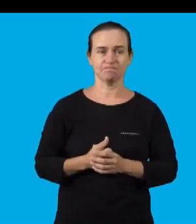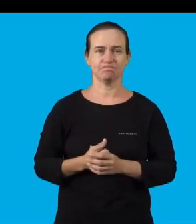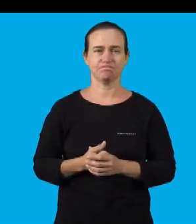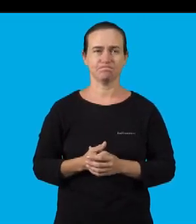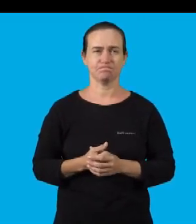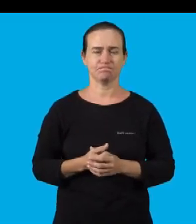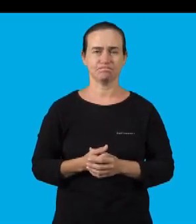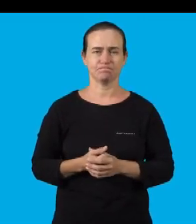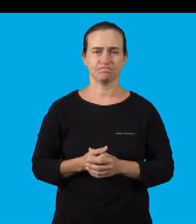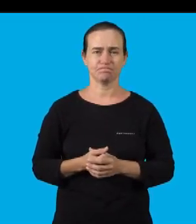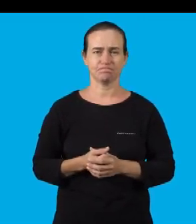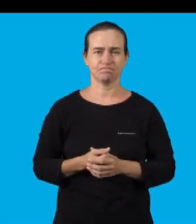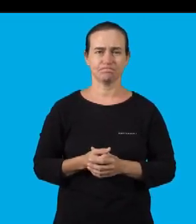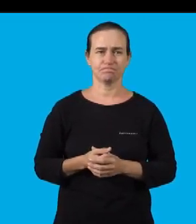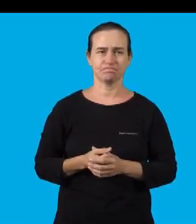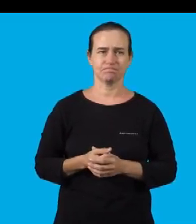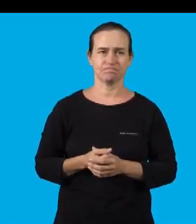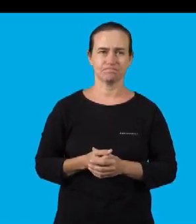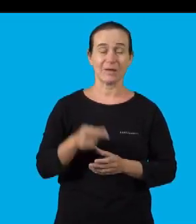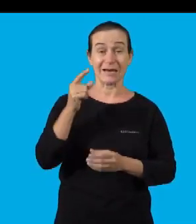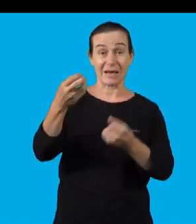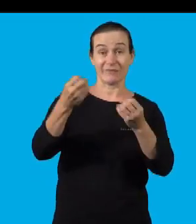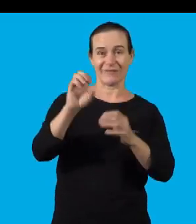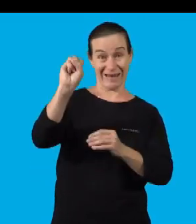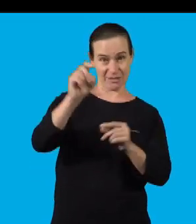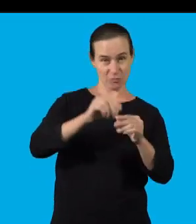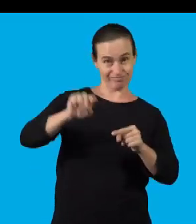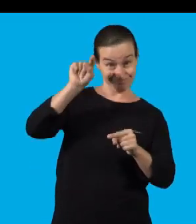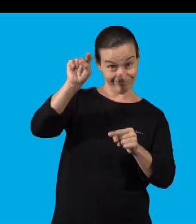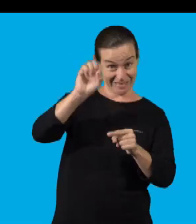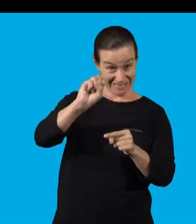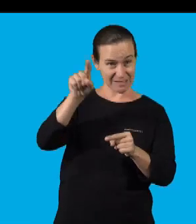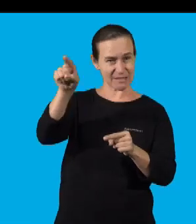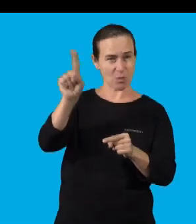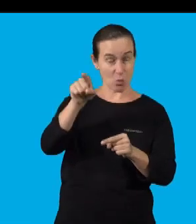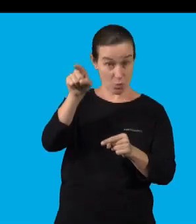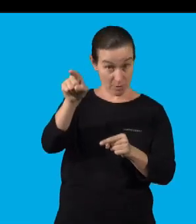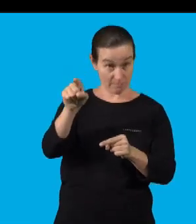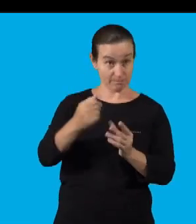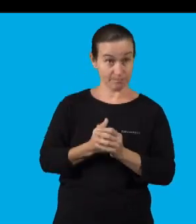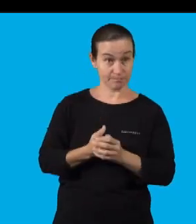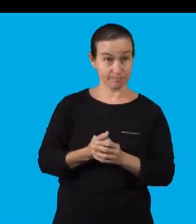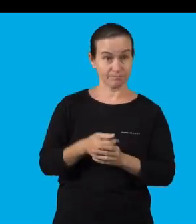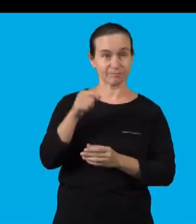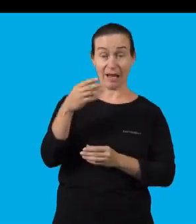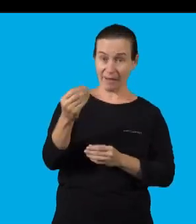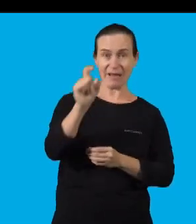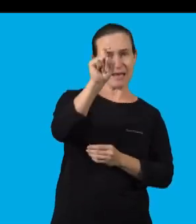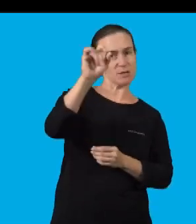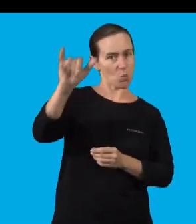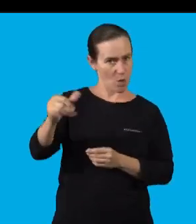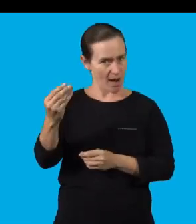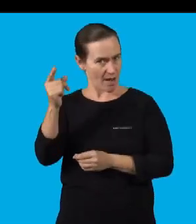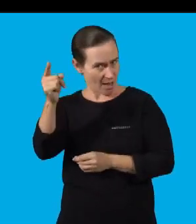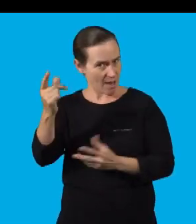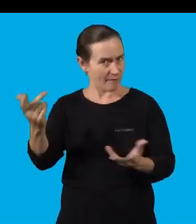exponent x. Now we have been given another point, and that is the point of s. Now the point of s has, of course, an